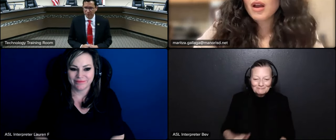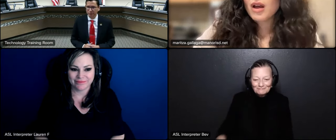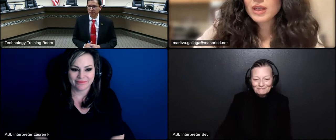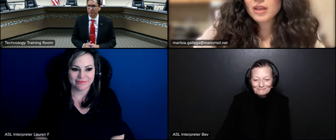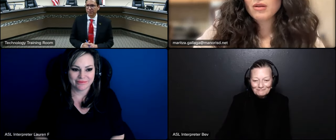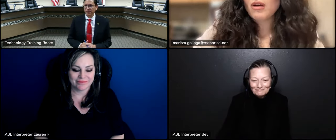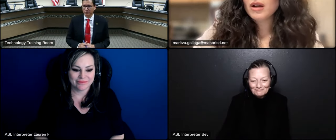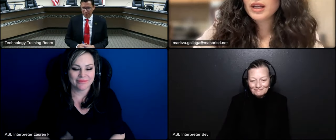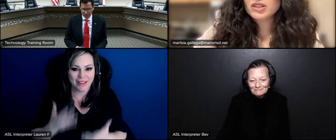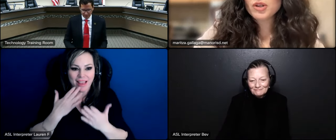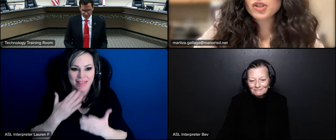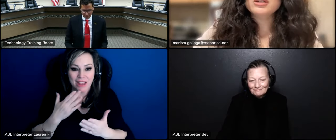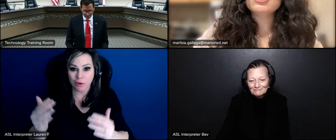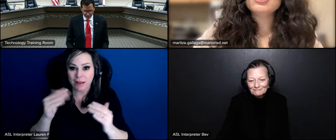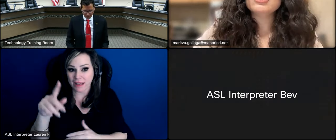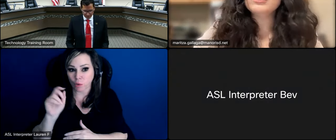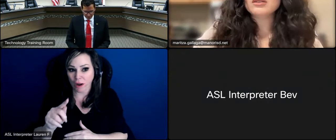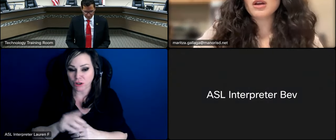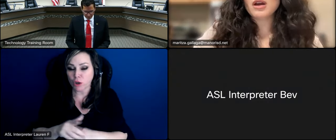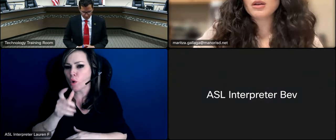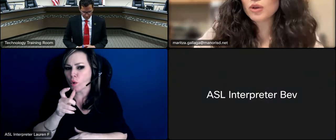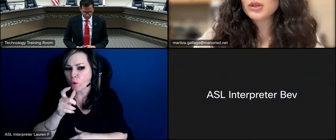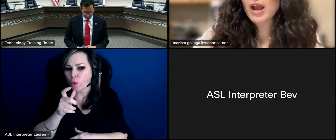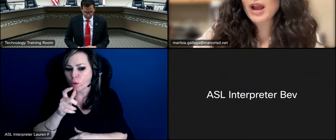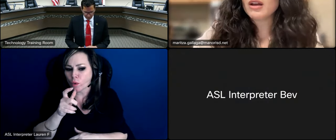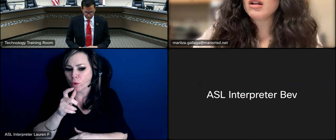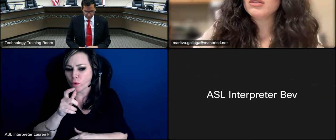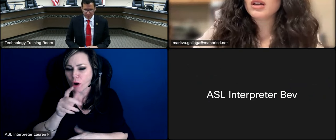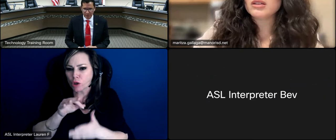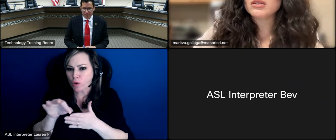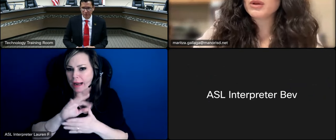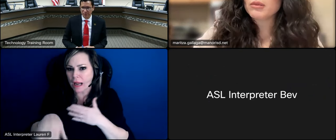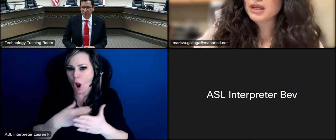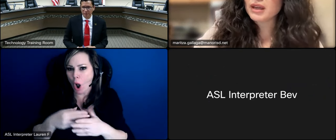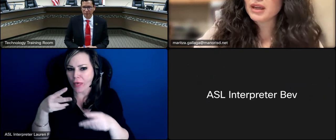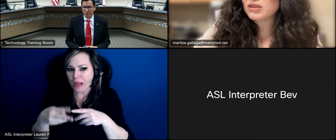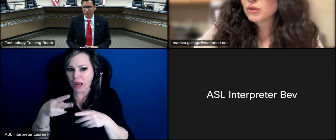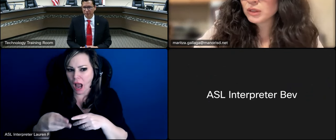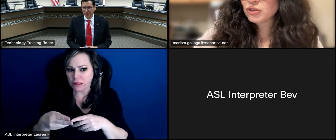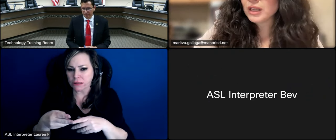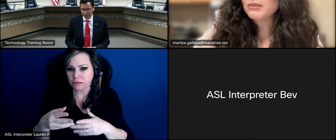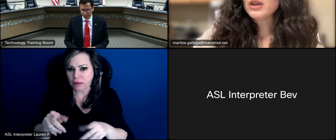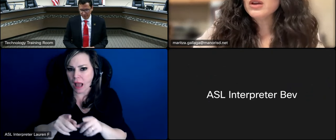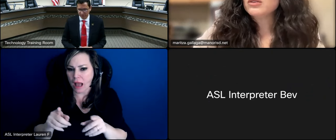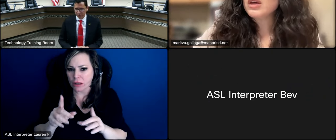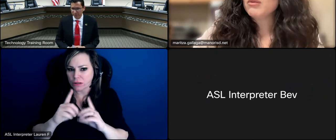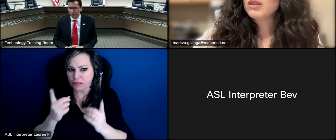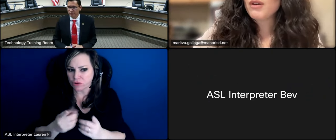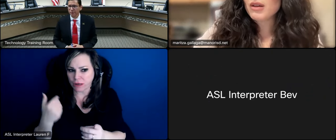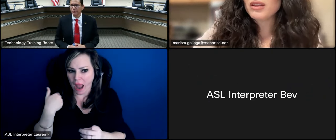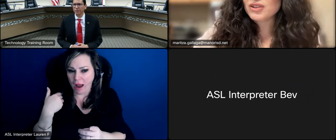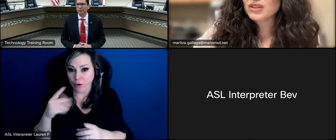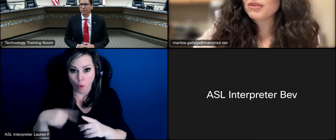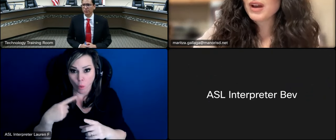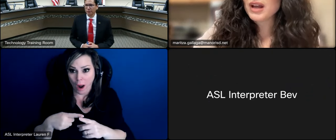there thank you our next question is who is uh who is tracking all of the cuts we are making as a school district so that when